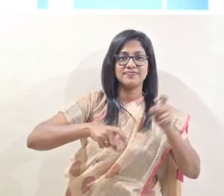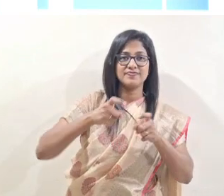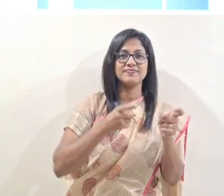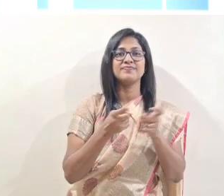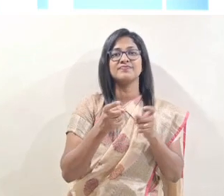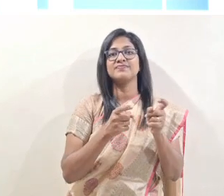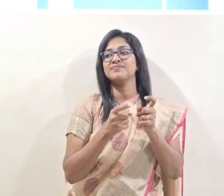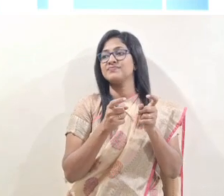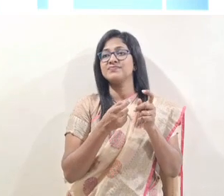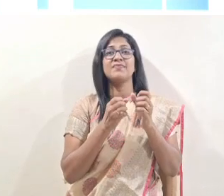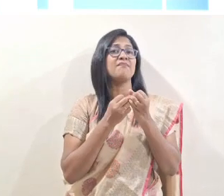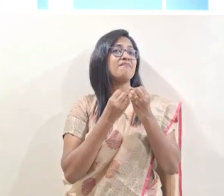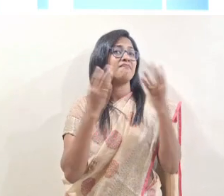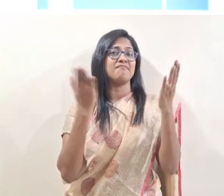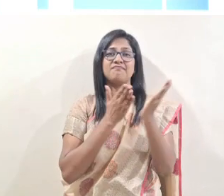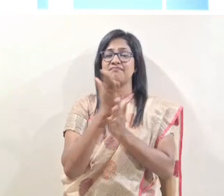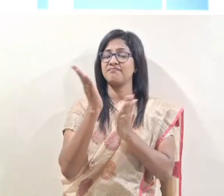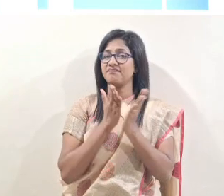maintenance.